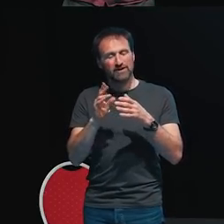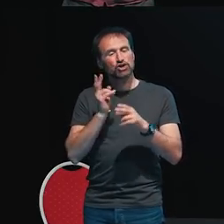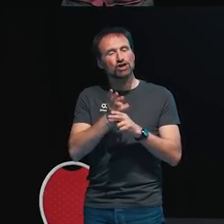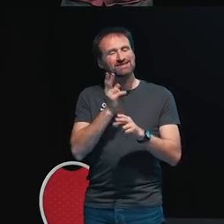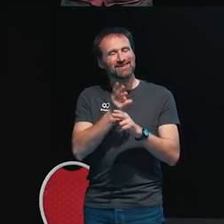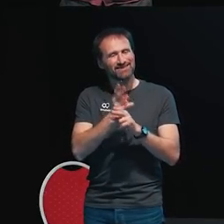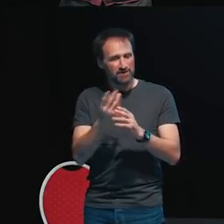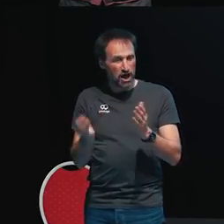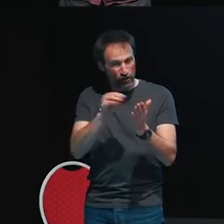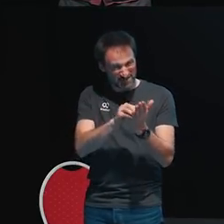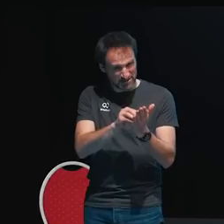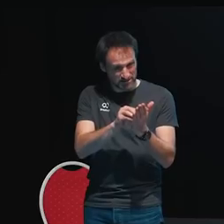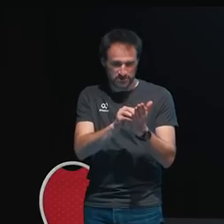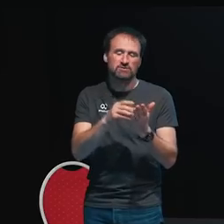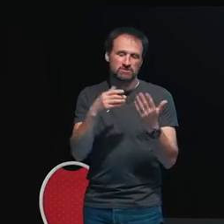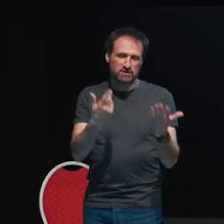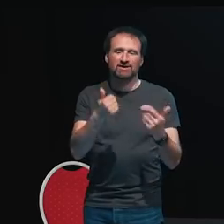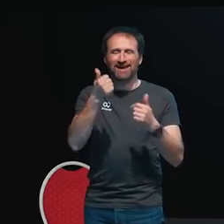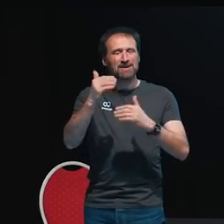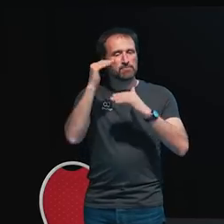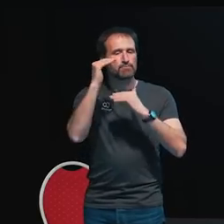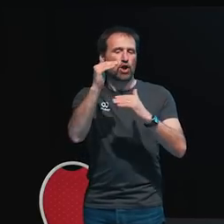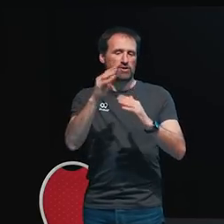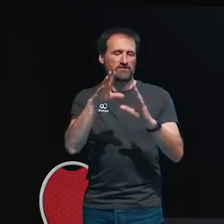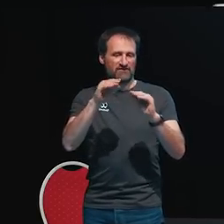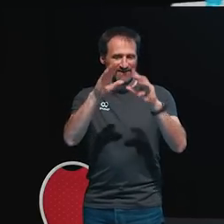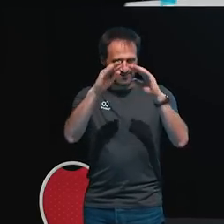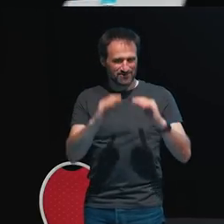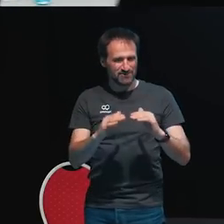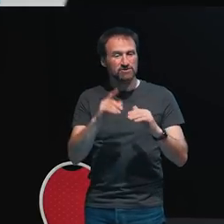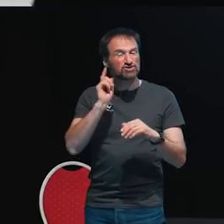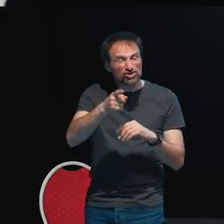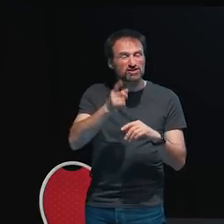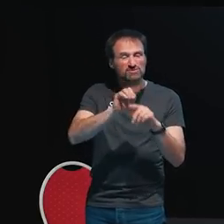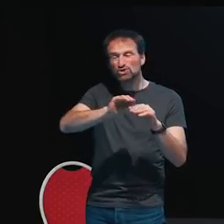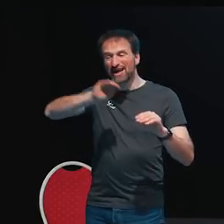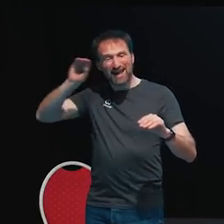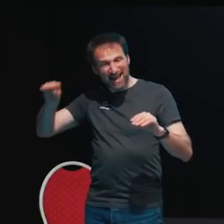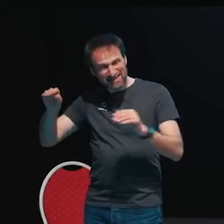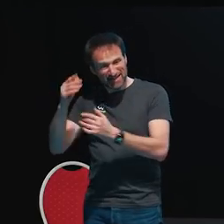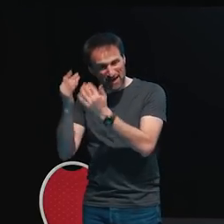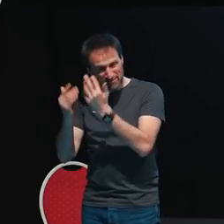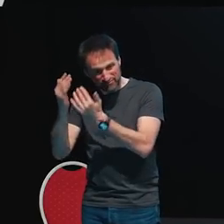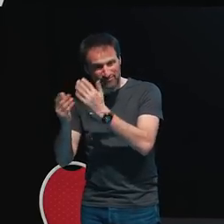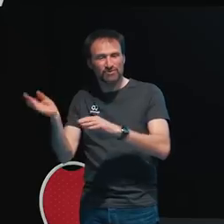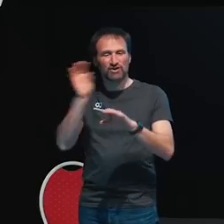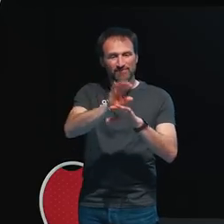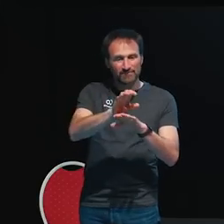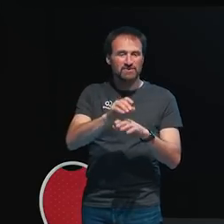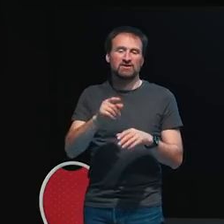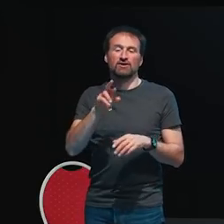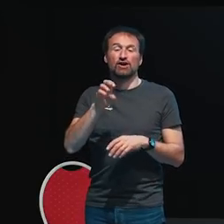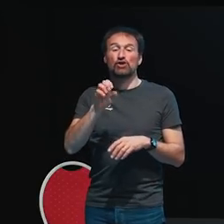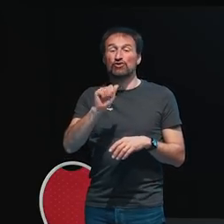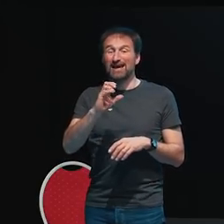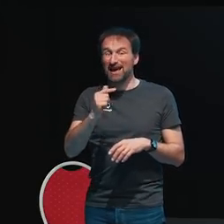you'd otherwise have to do externally. So that is one nice use case. React will profit from that as well,